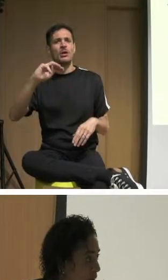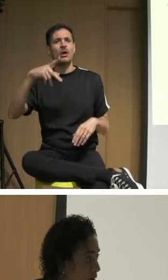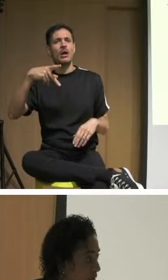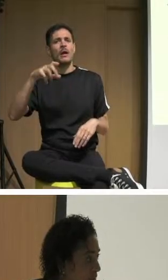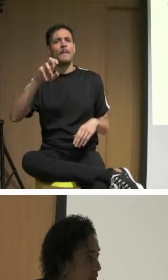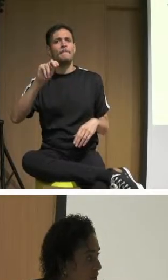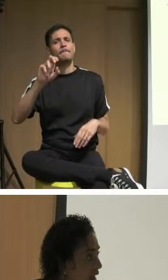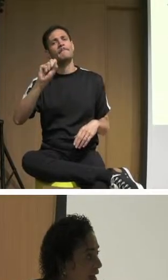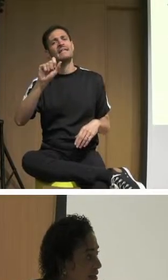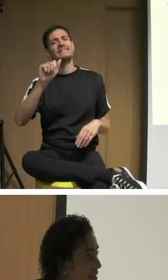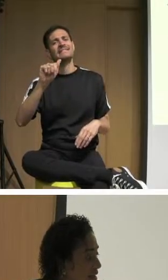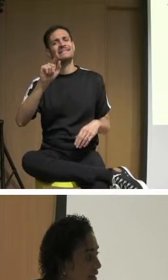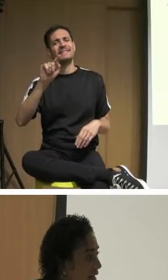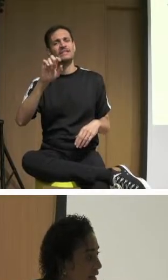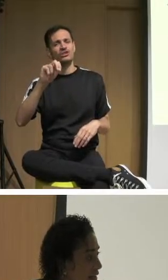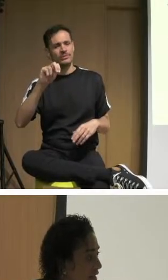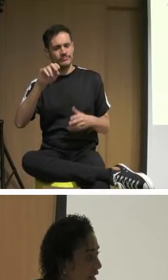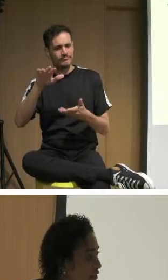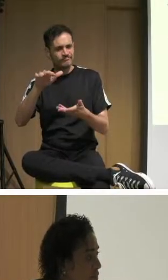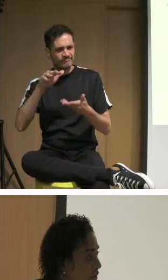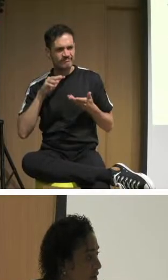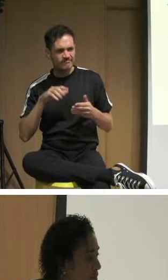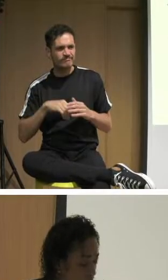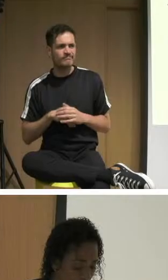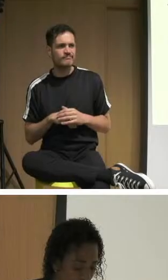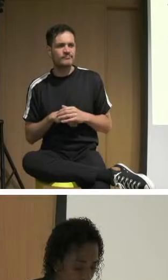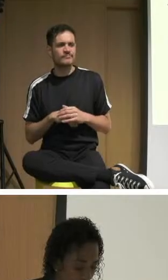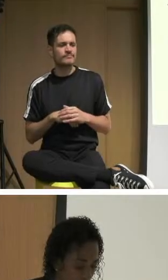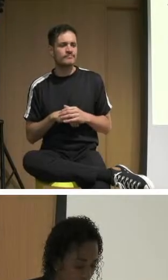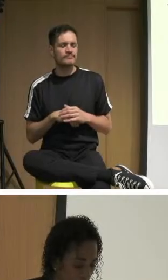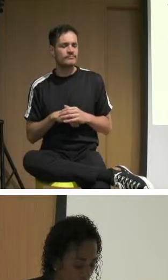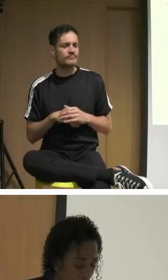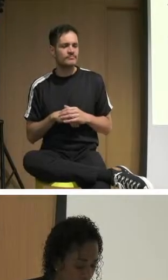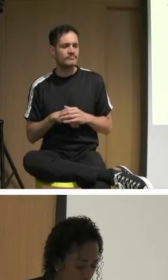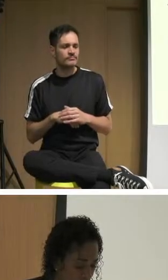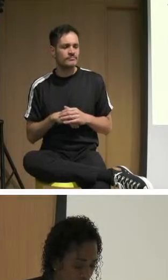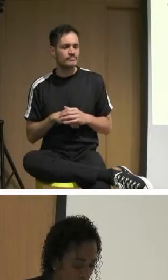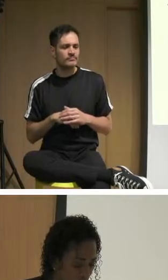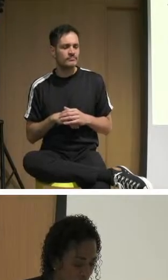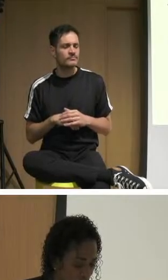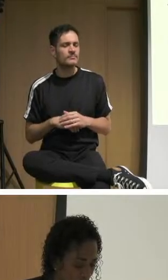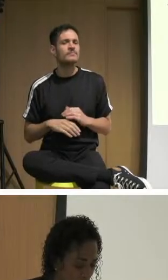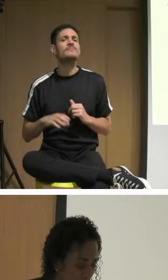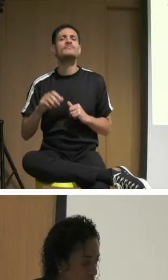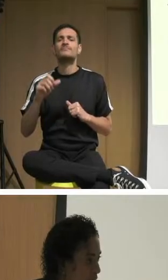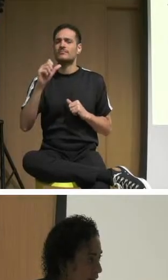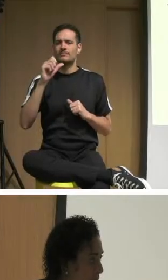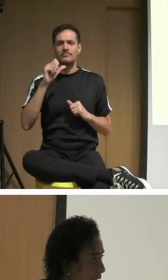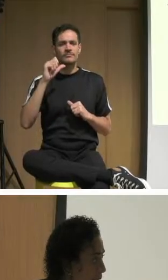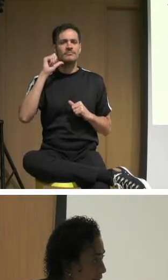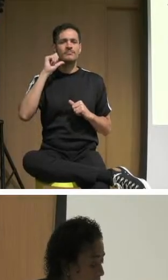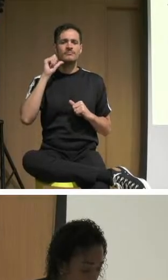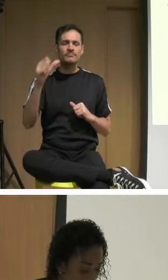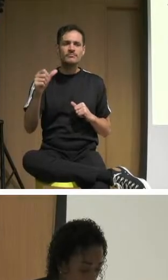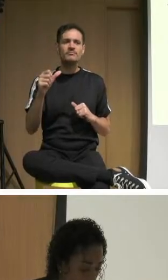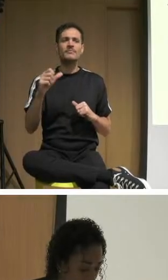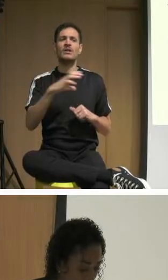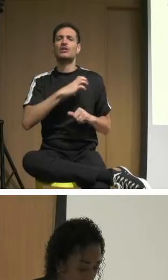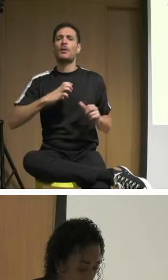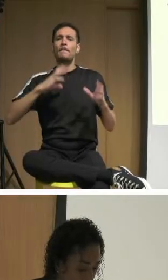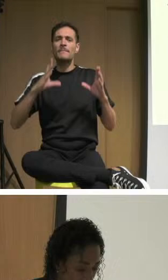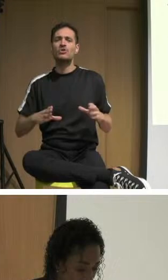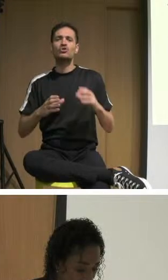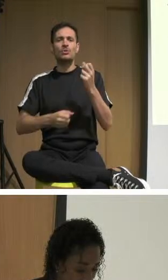was a part of, it was not the case where there was this, like, commissioners fully supporting direct payments as